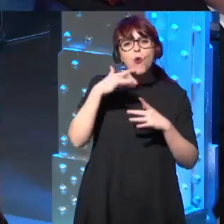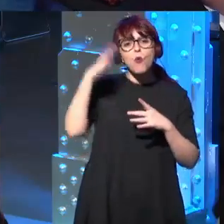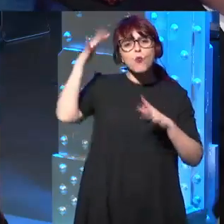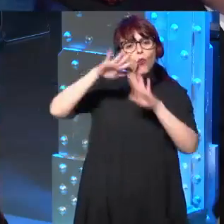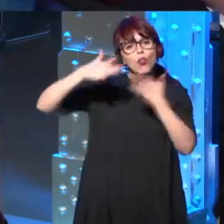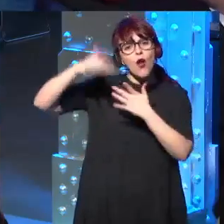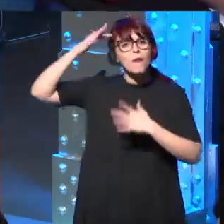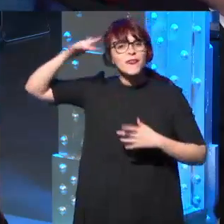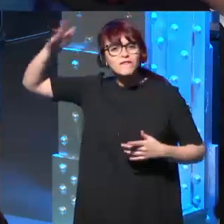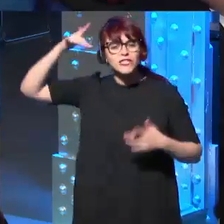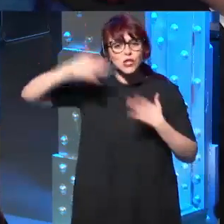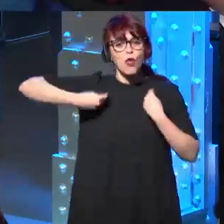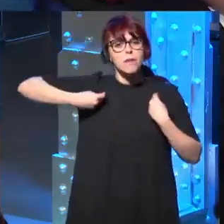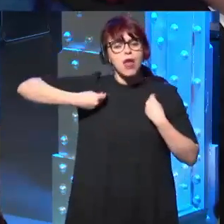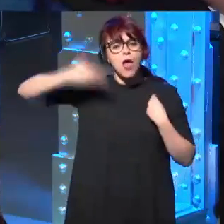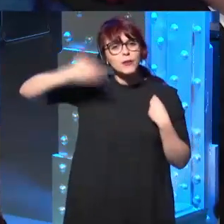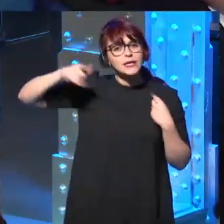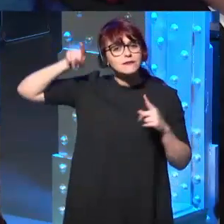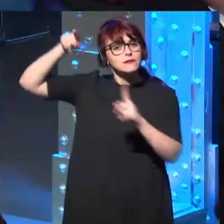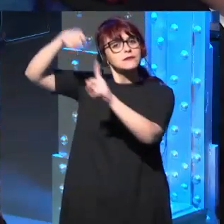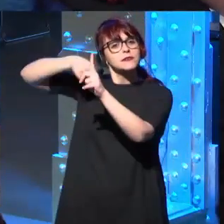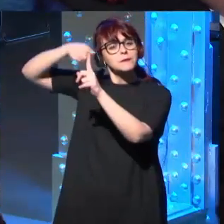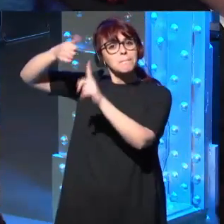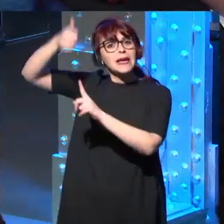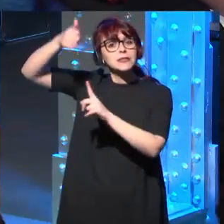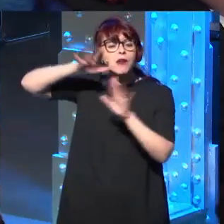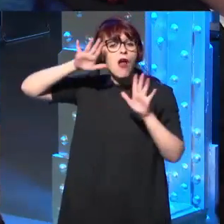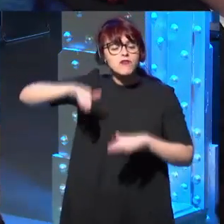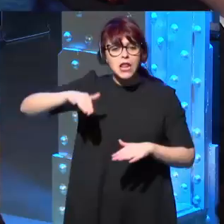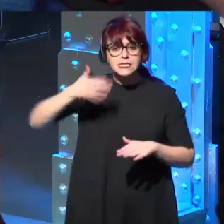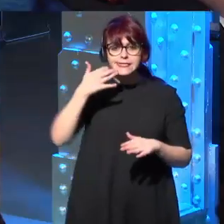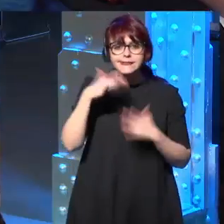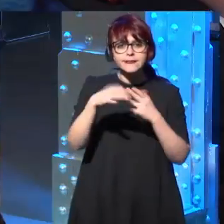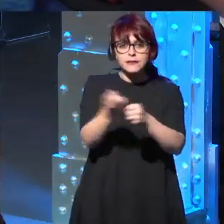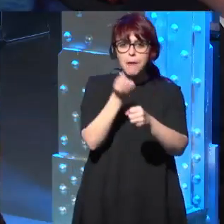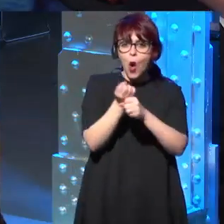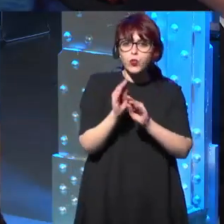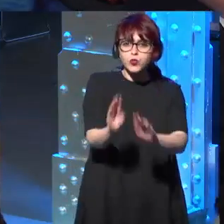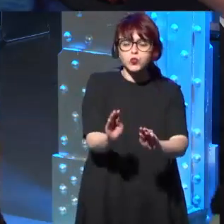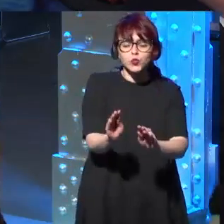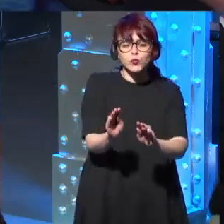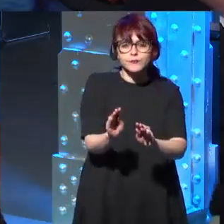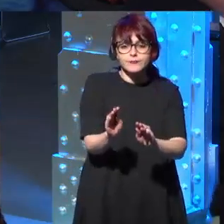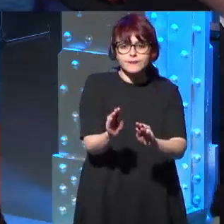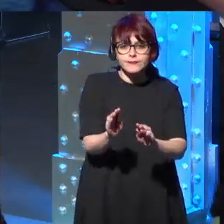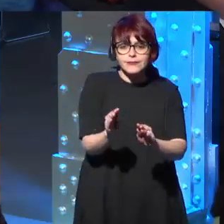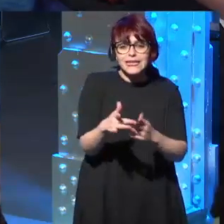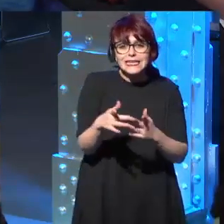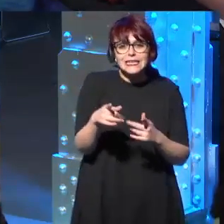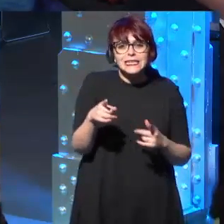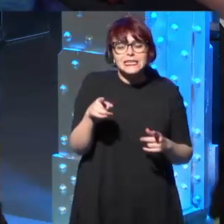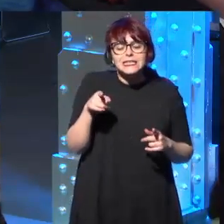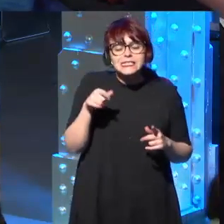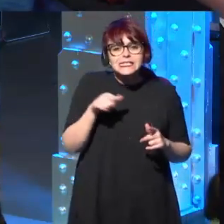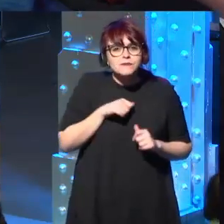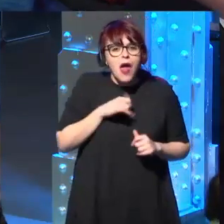life. But when you think about your work, did you ever expect to put all these things together and that these things will ever